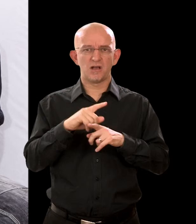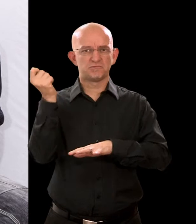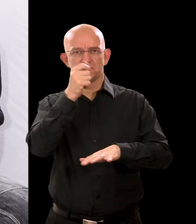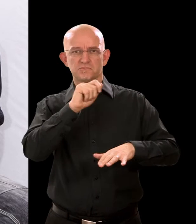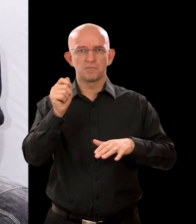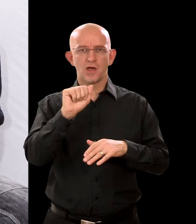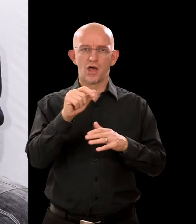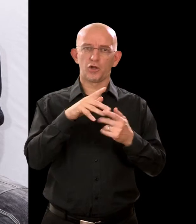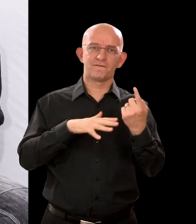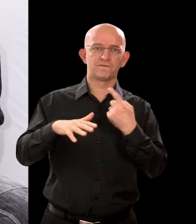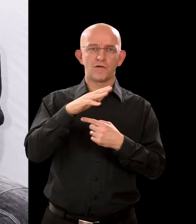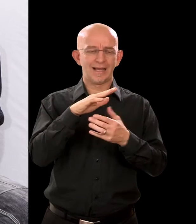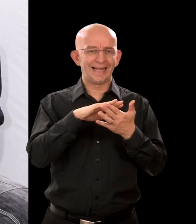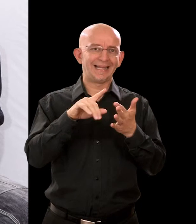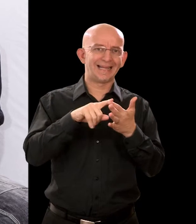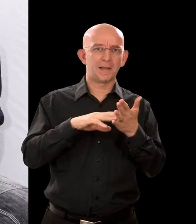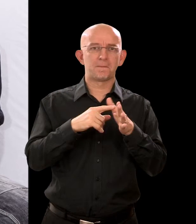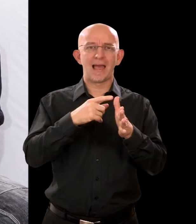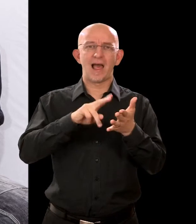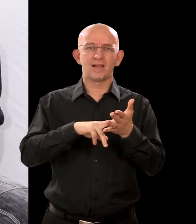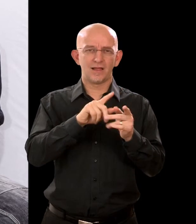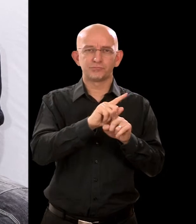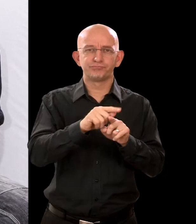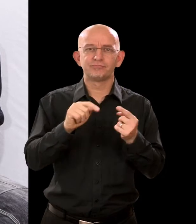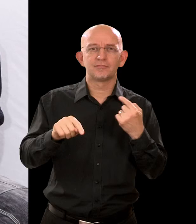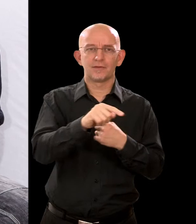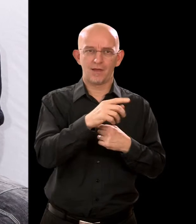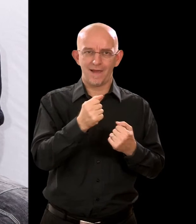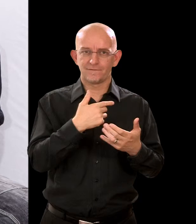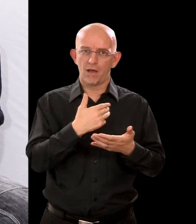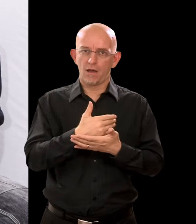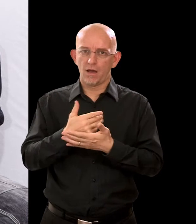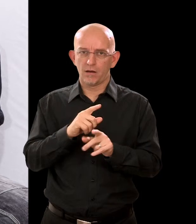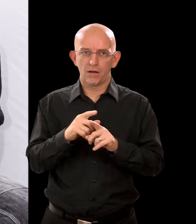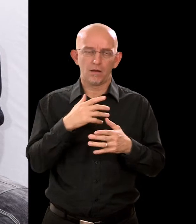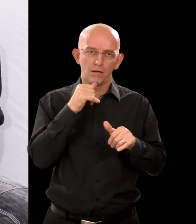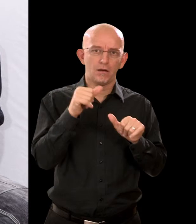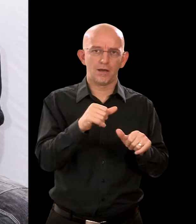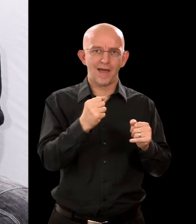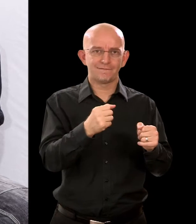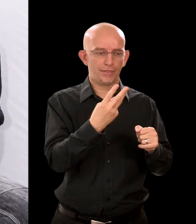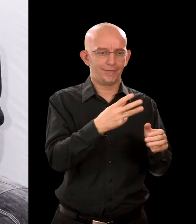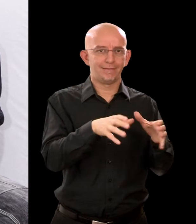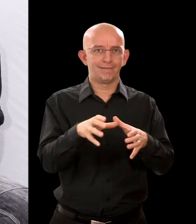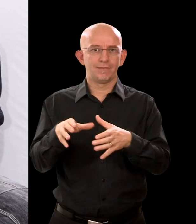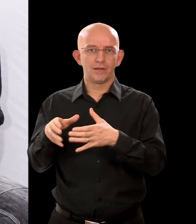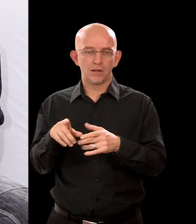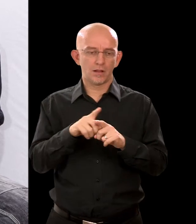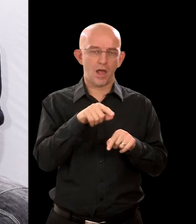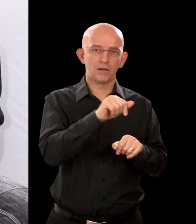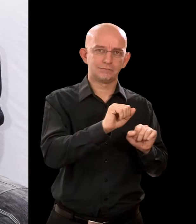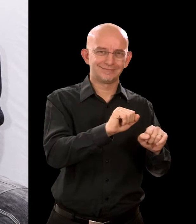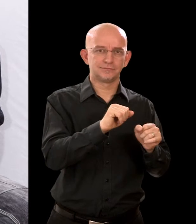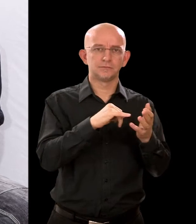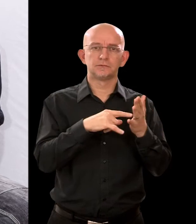Masters of the Universe type He-Men little figures and collected those. I think everything I had really fell into three camps, and it would have